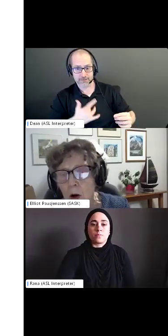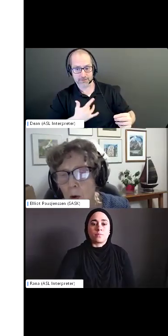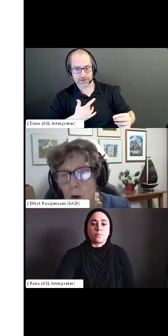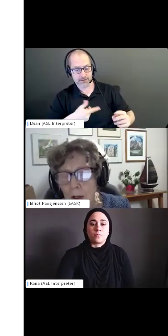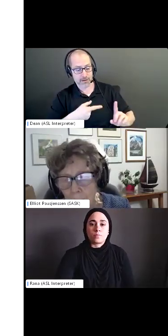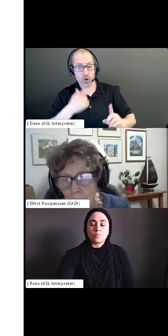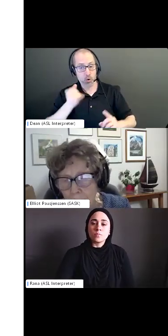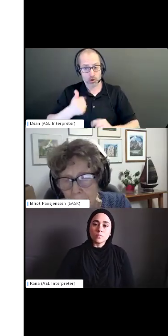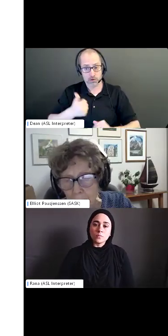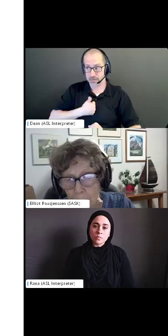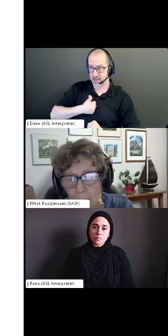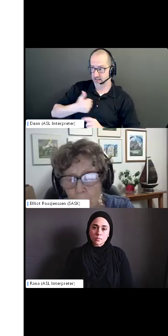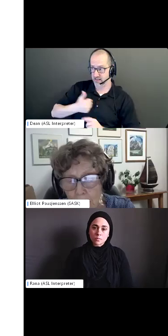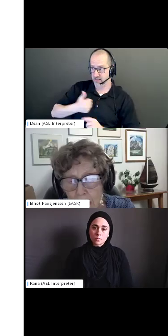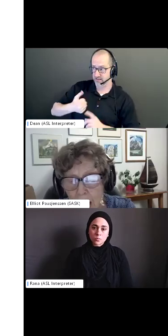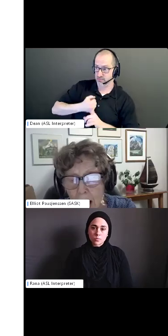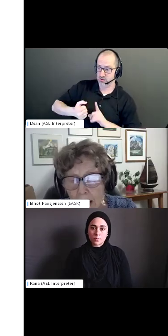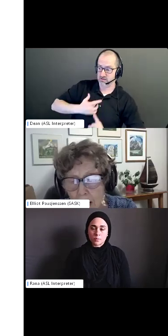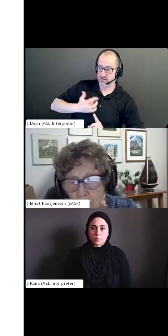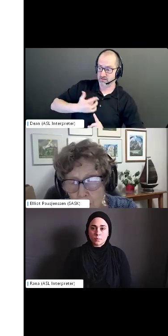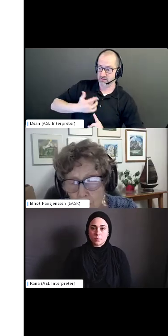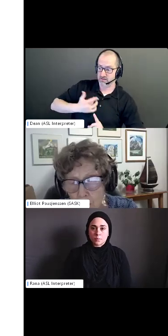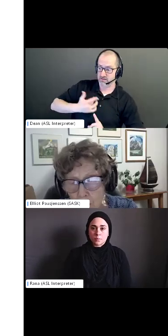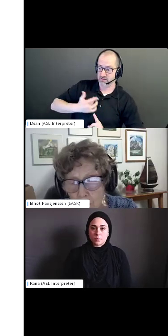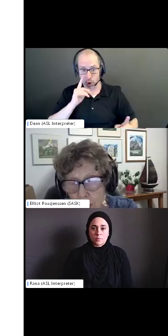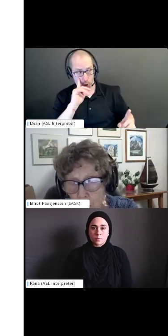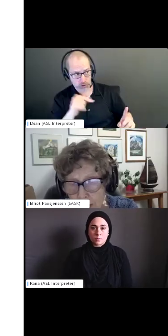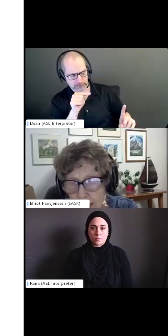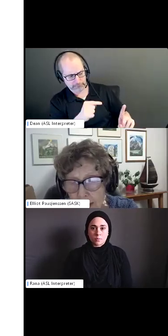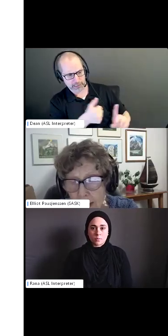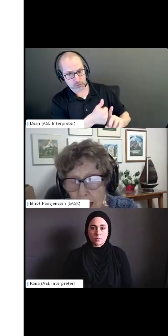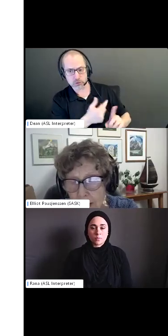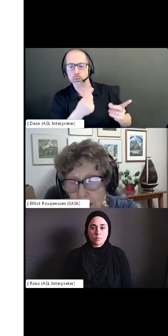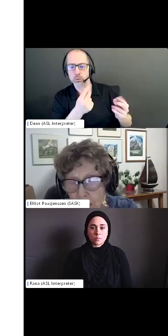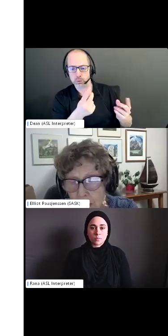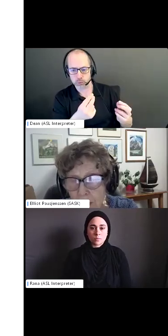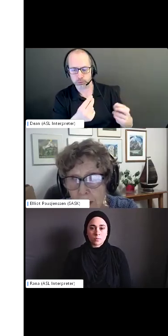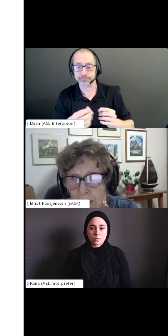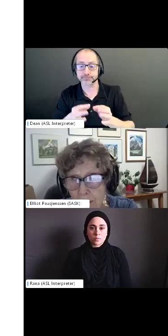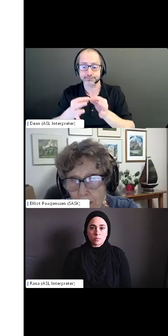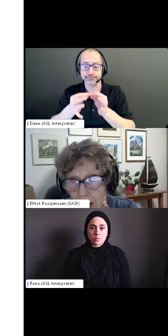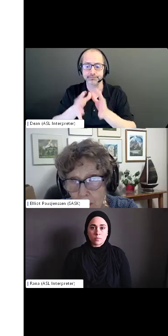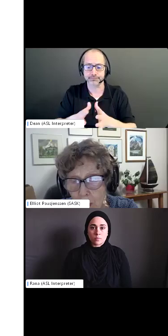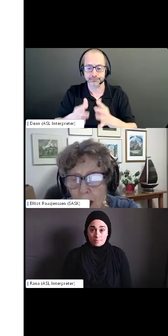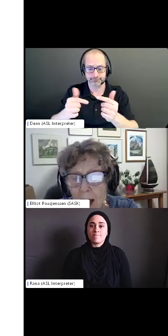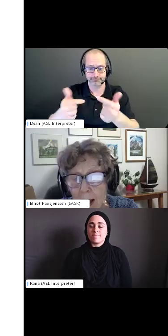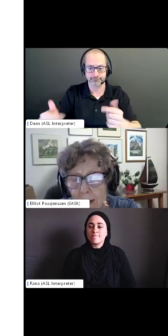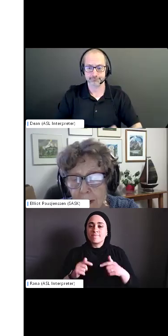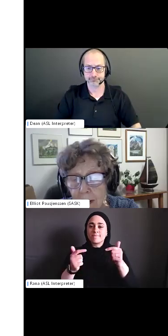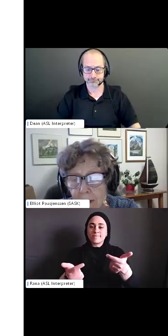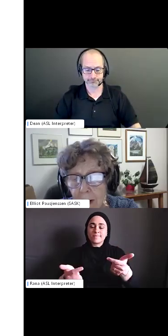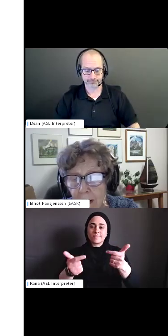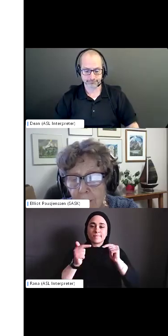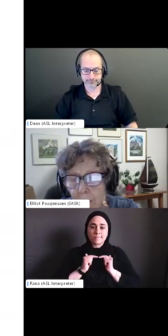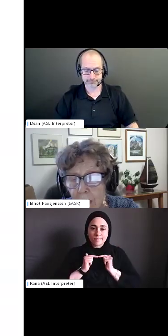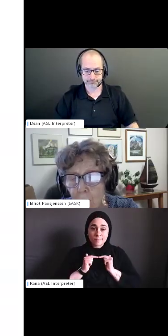abused, or if one sees one. I really want to say that the INR materials are invaluable, as